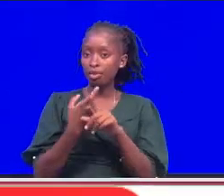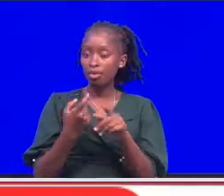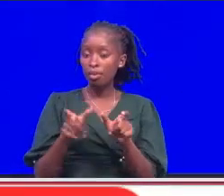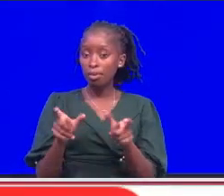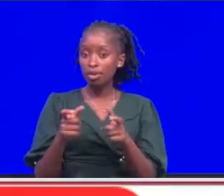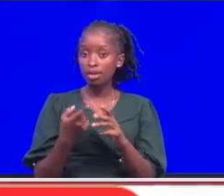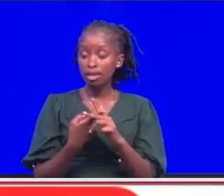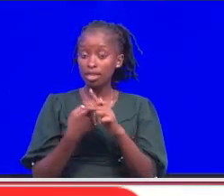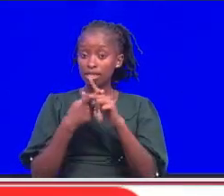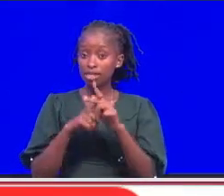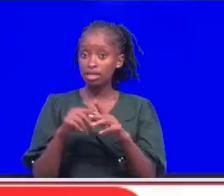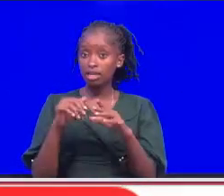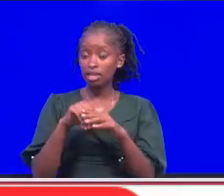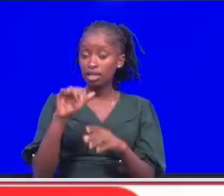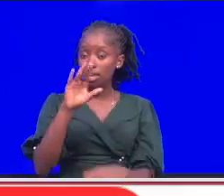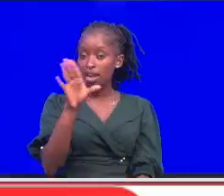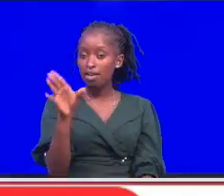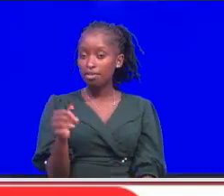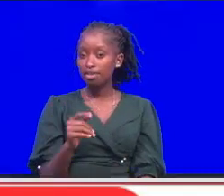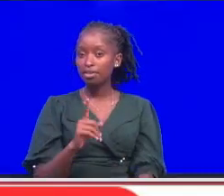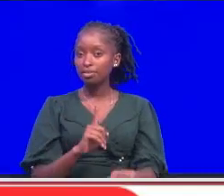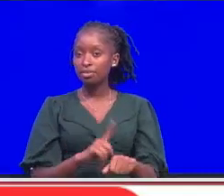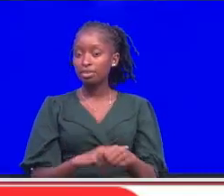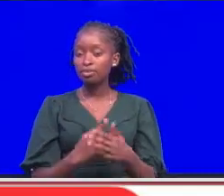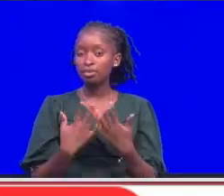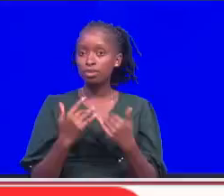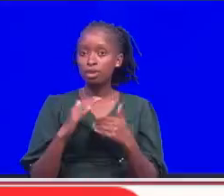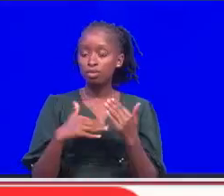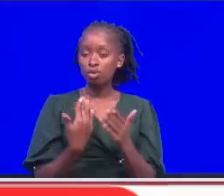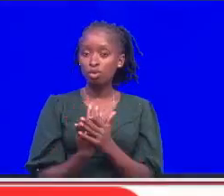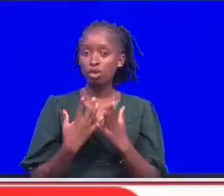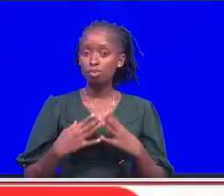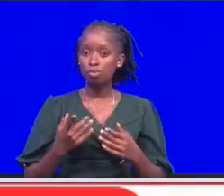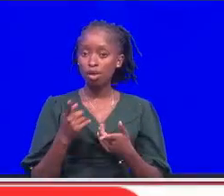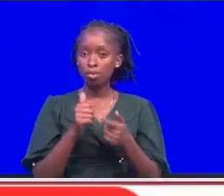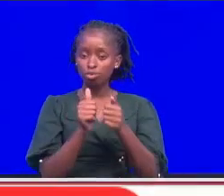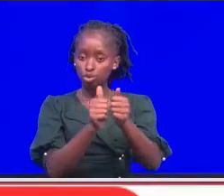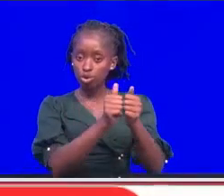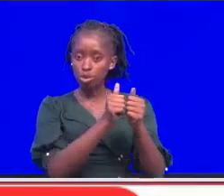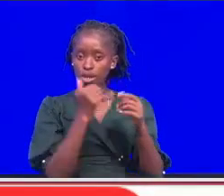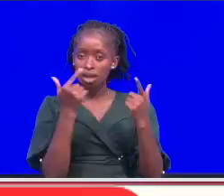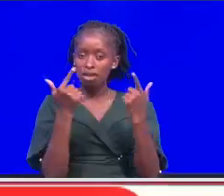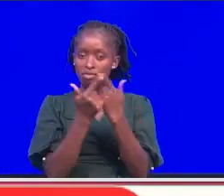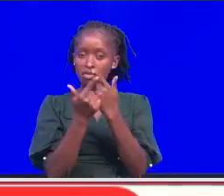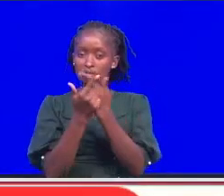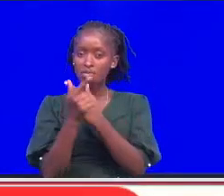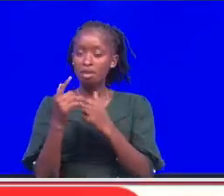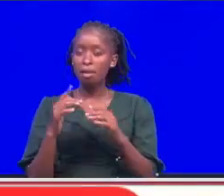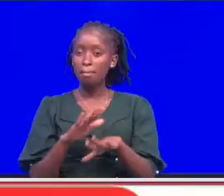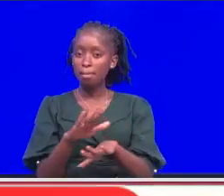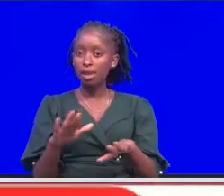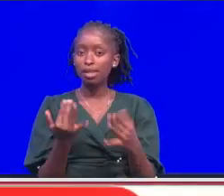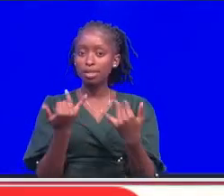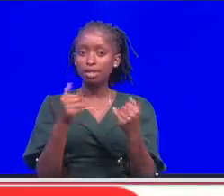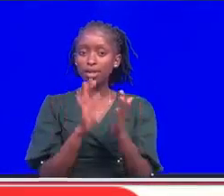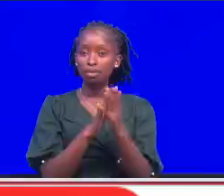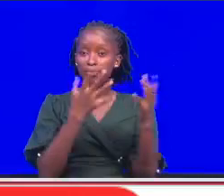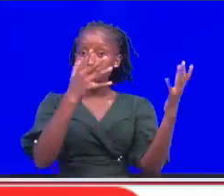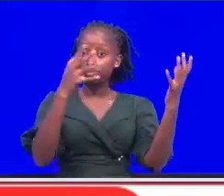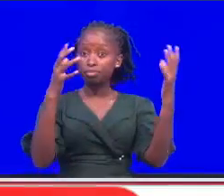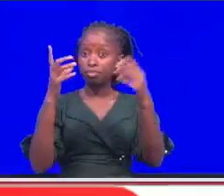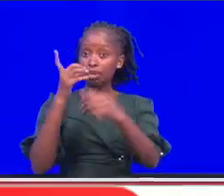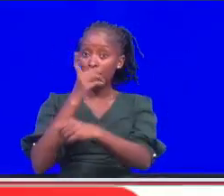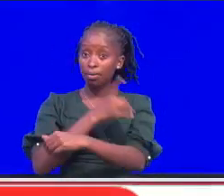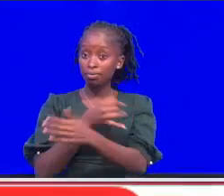Africa's airwaves. Media stakeholders and professionals who converged in different places to celebrate the day, including